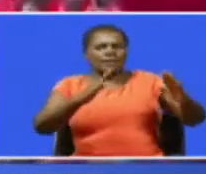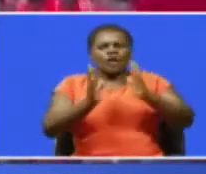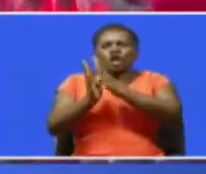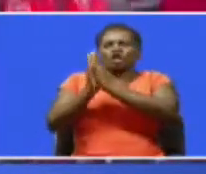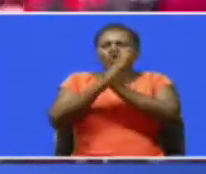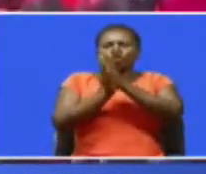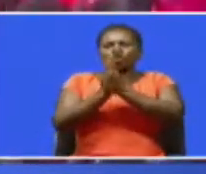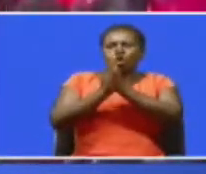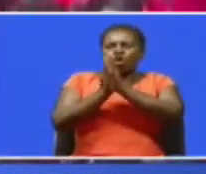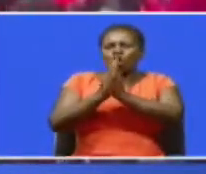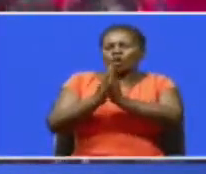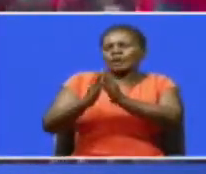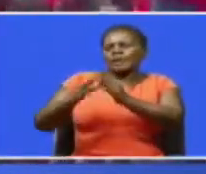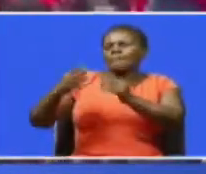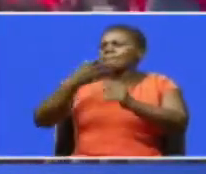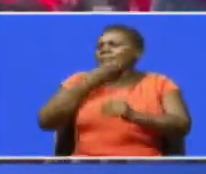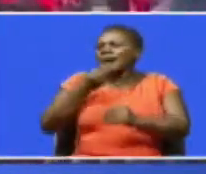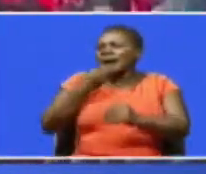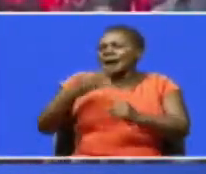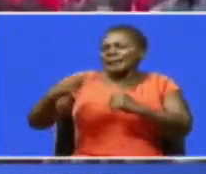hill.